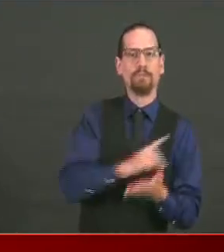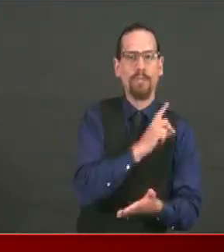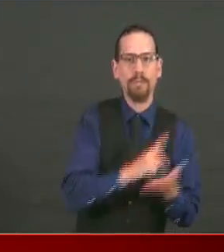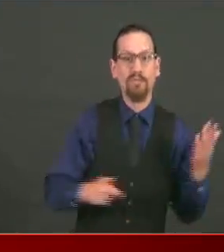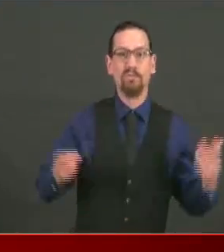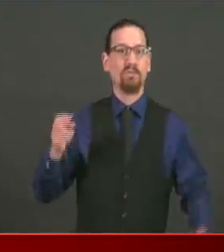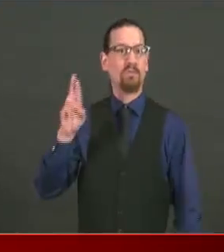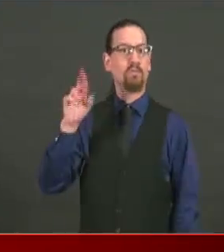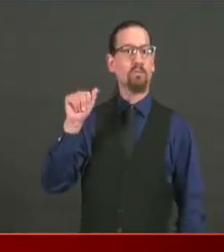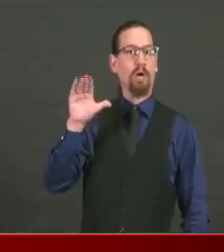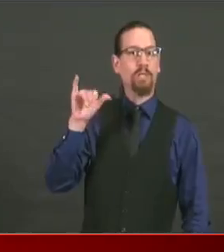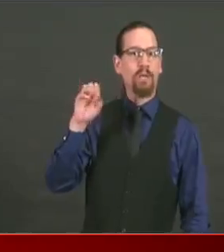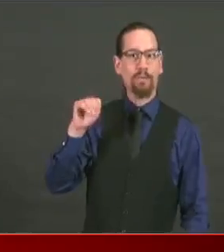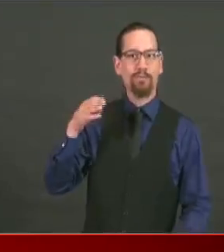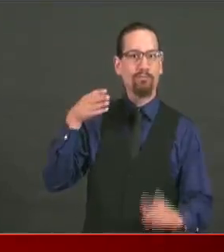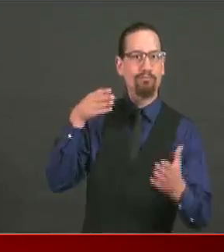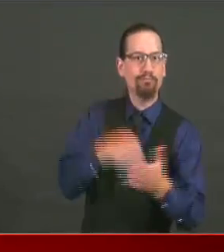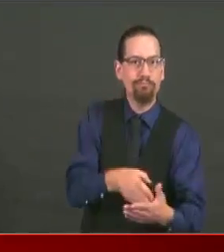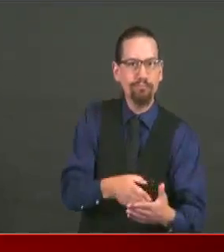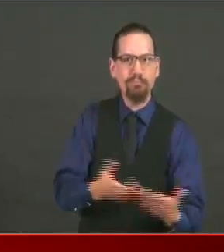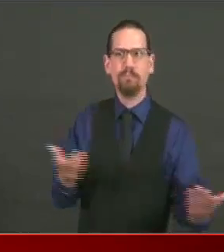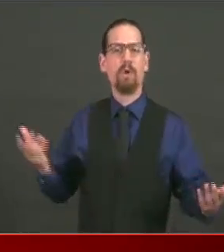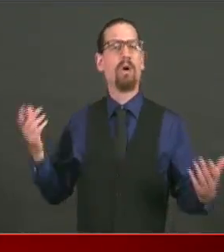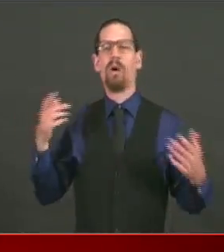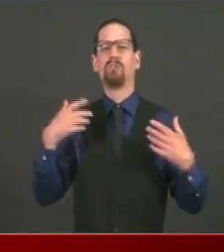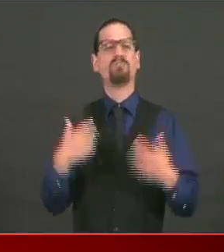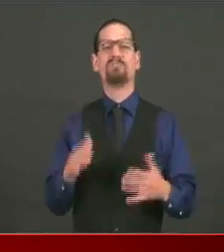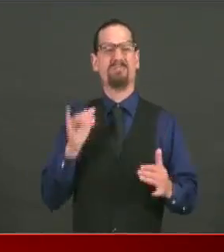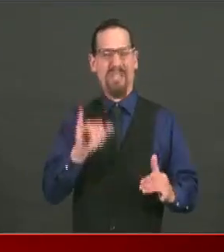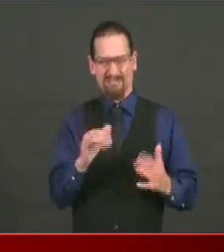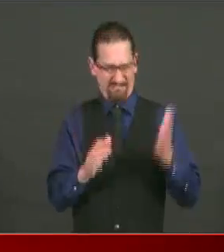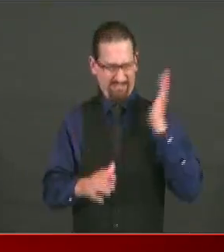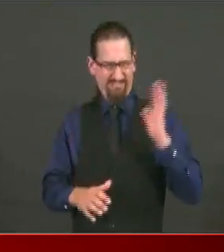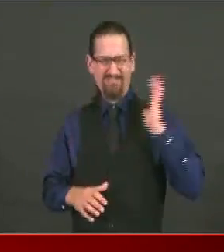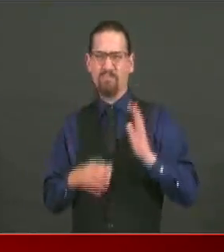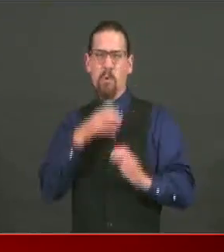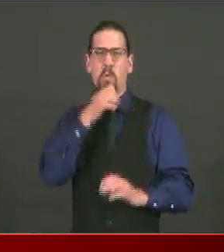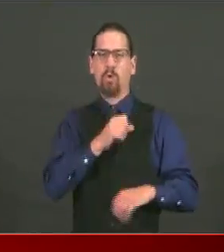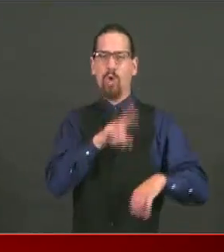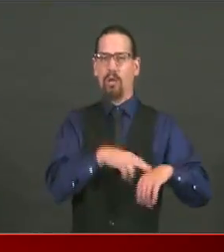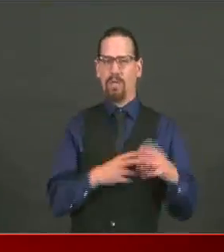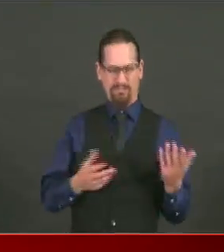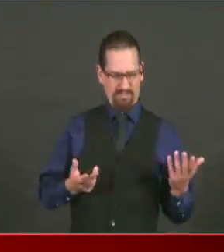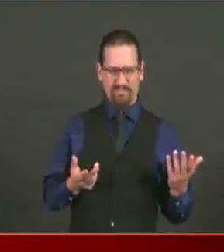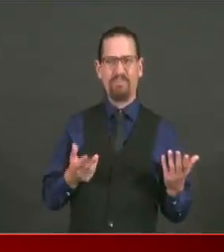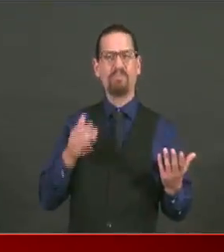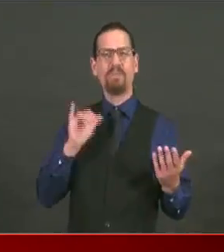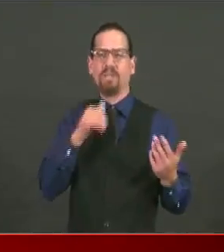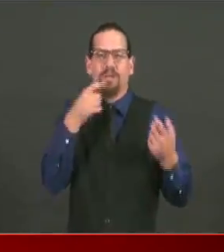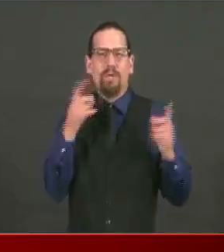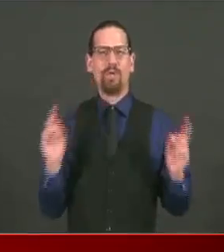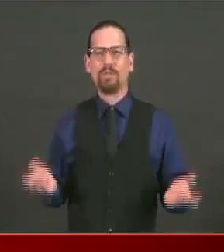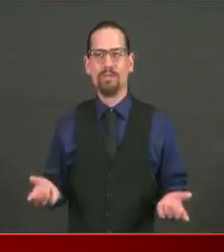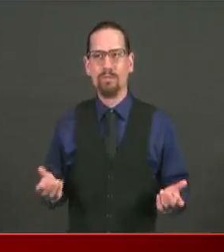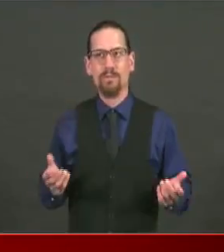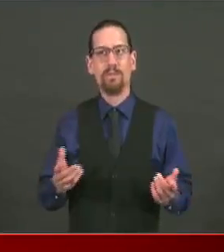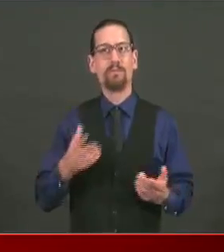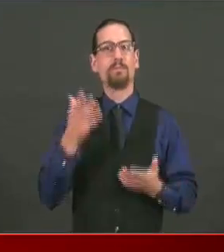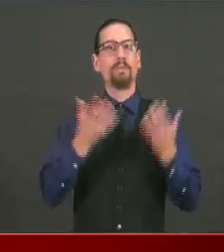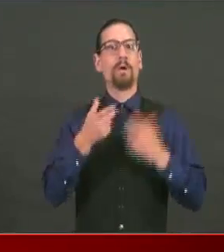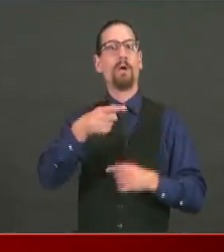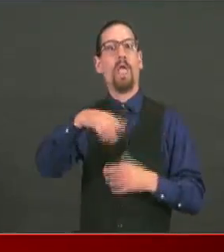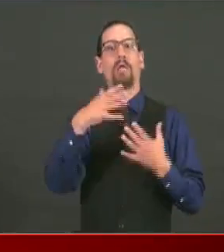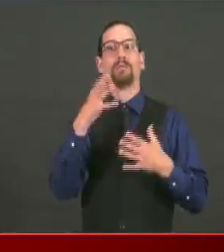old normal wasn't working so great for you. Chances are you were working one or two jobs,